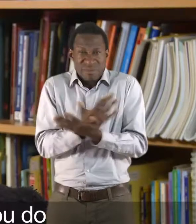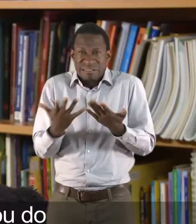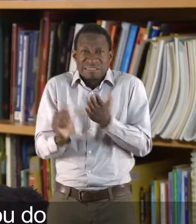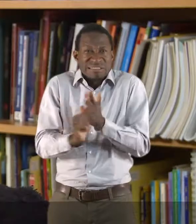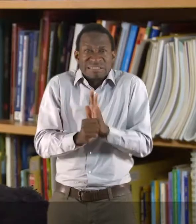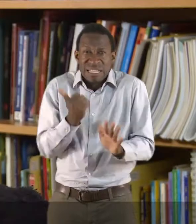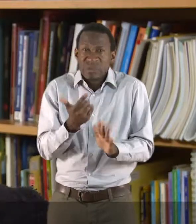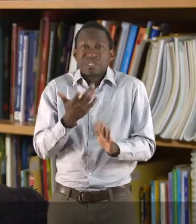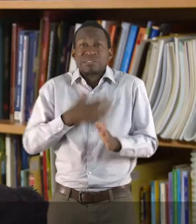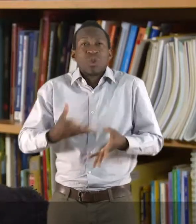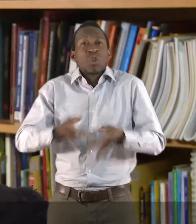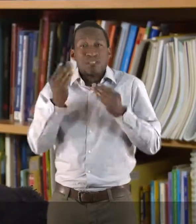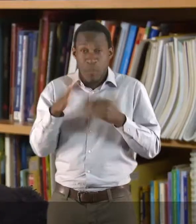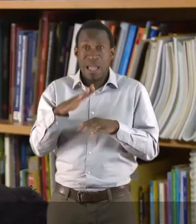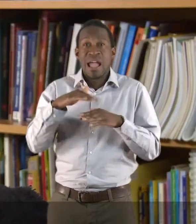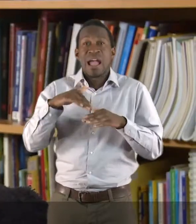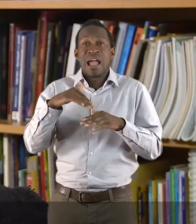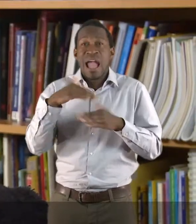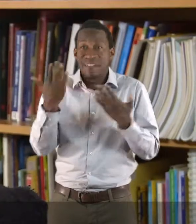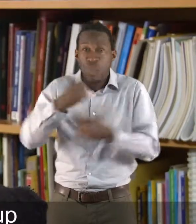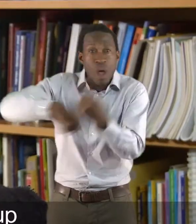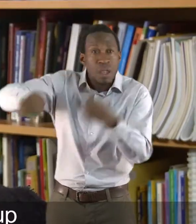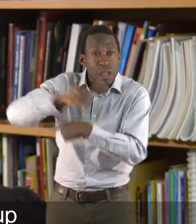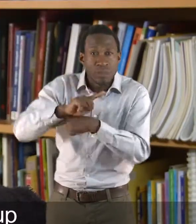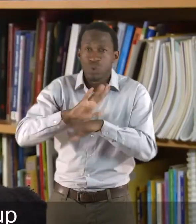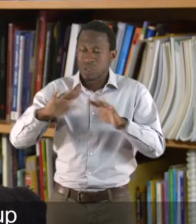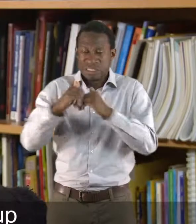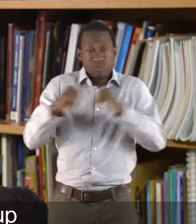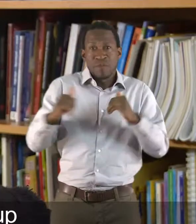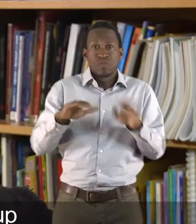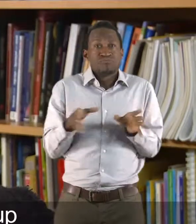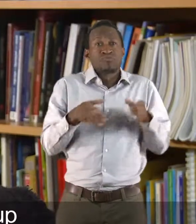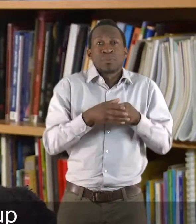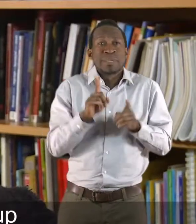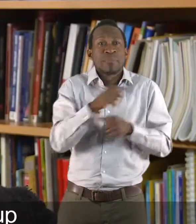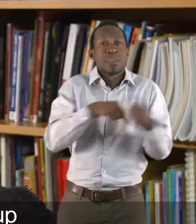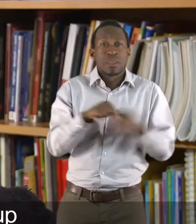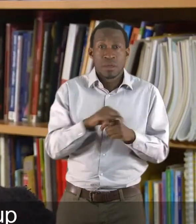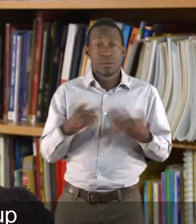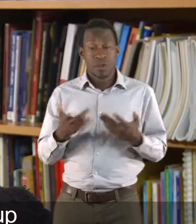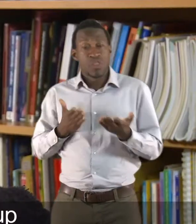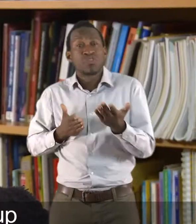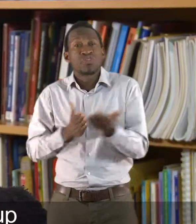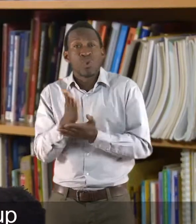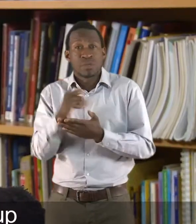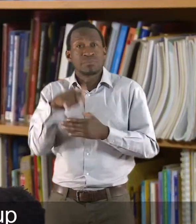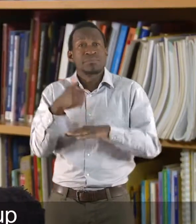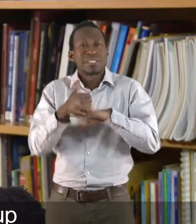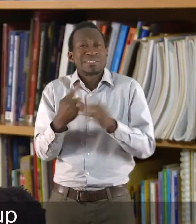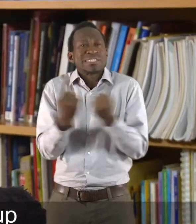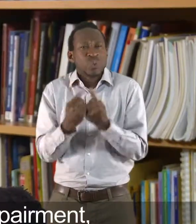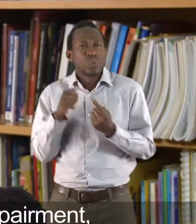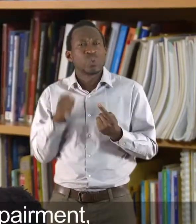everybody than when you separate a group of people. When you separate a group of people based on an